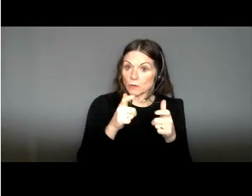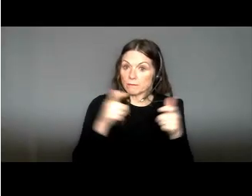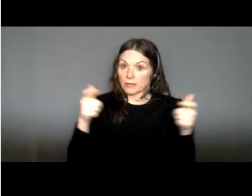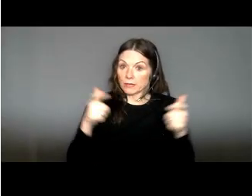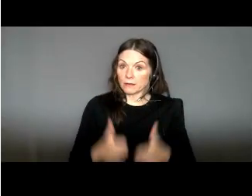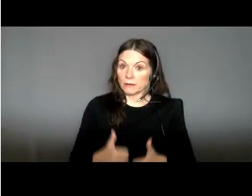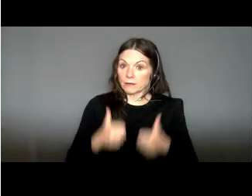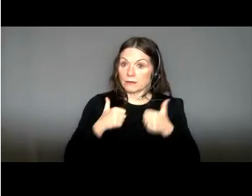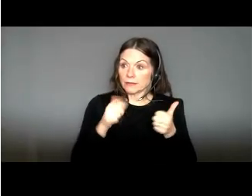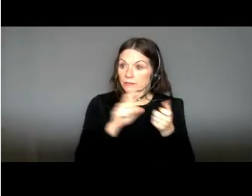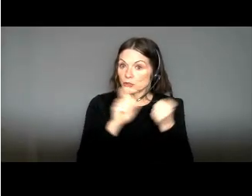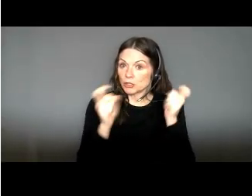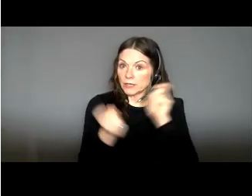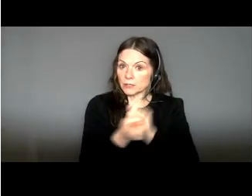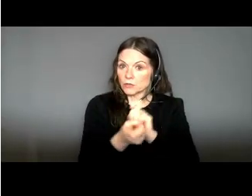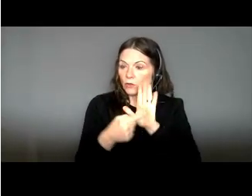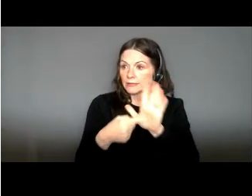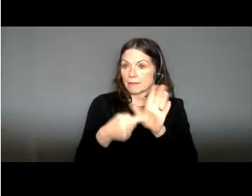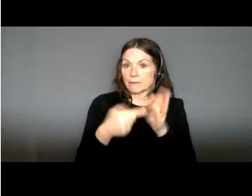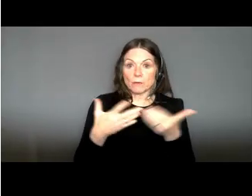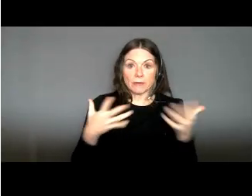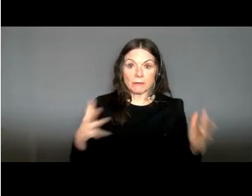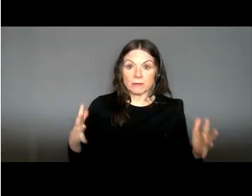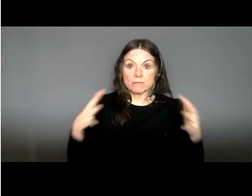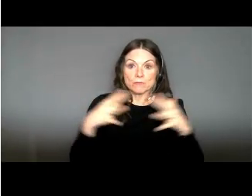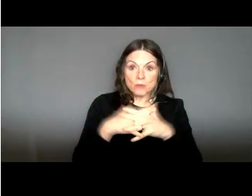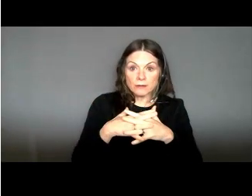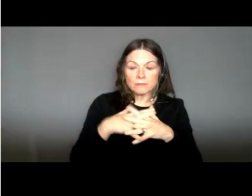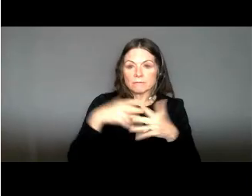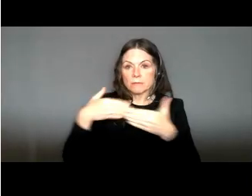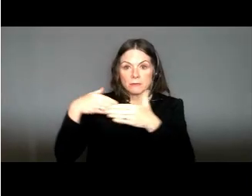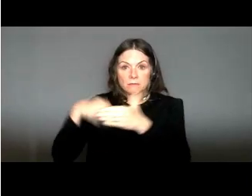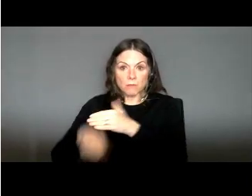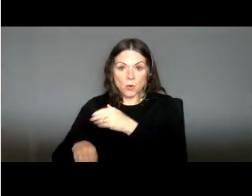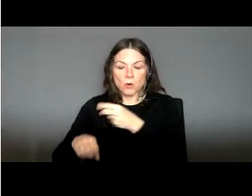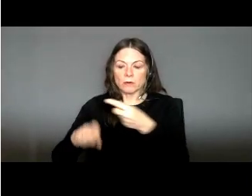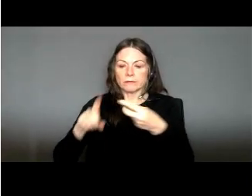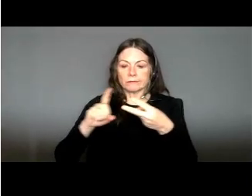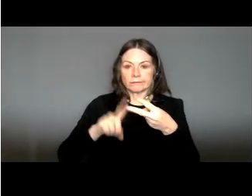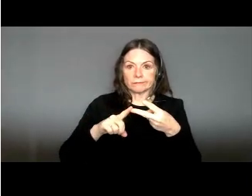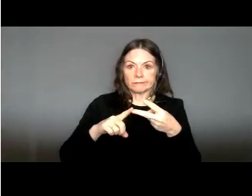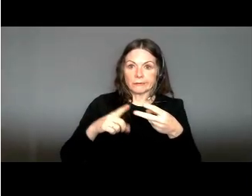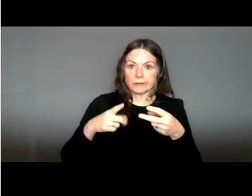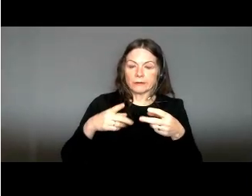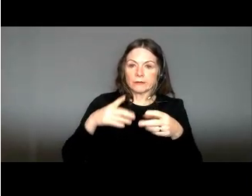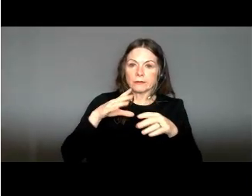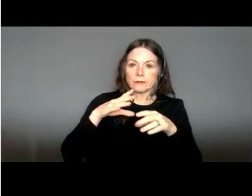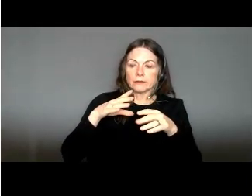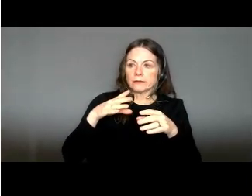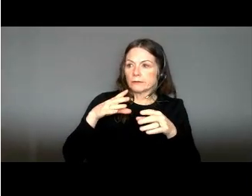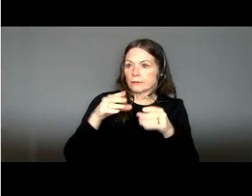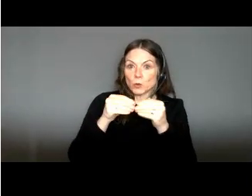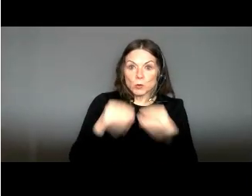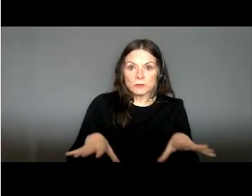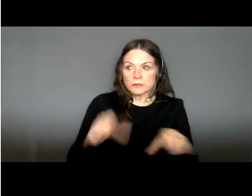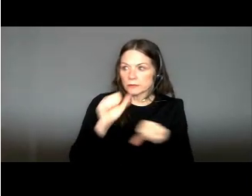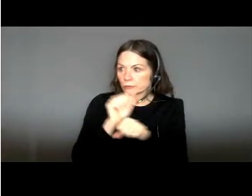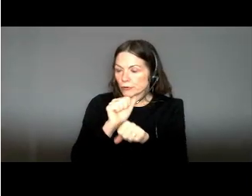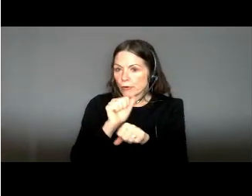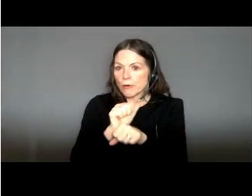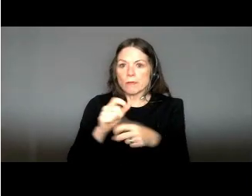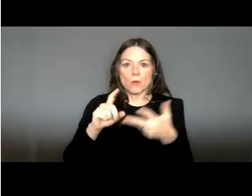might include having a child or losing a job or retiring. How comfortable you feel with your